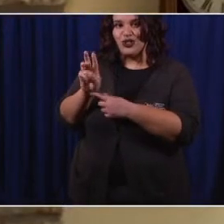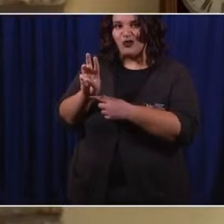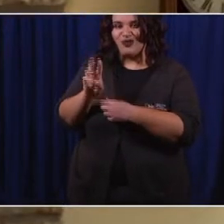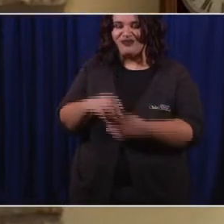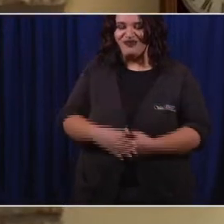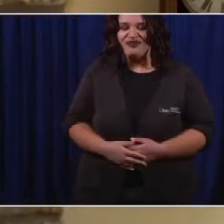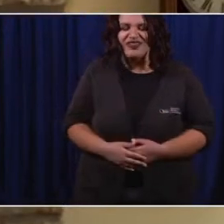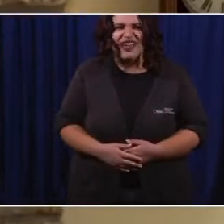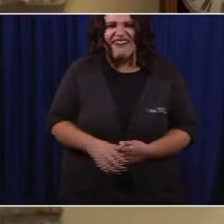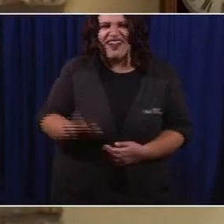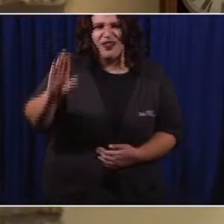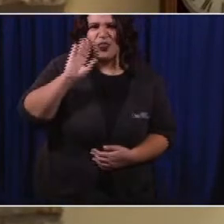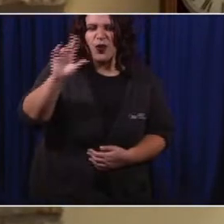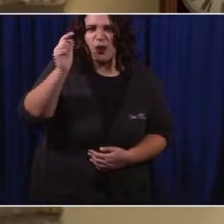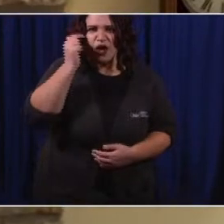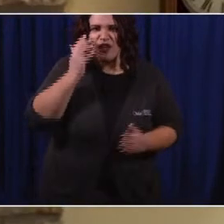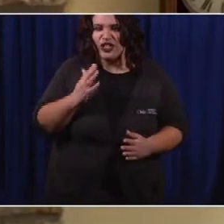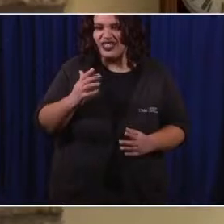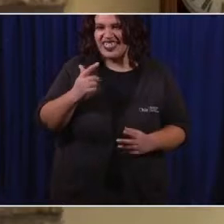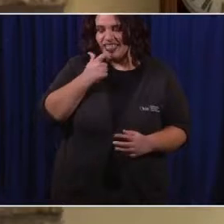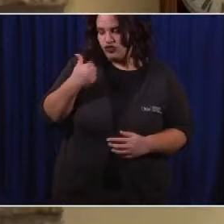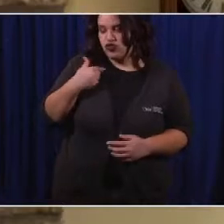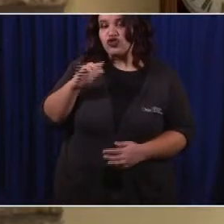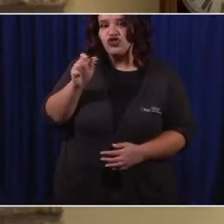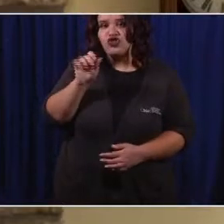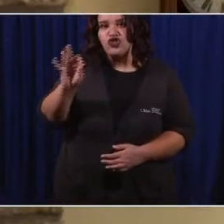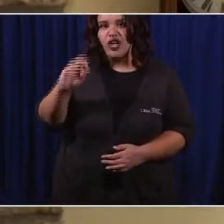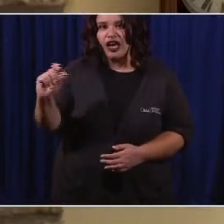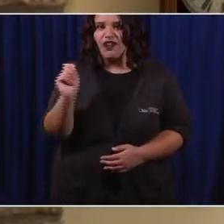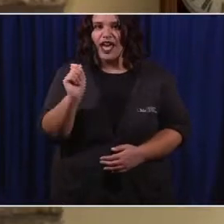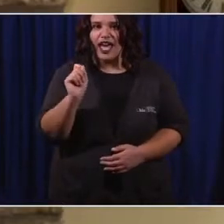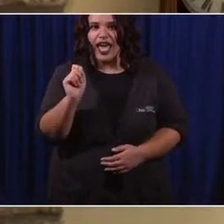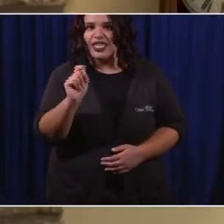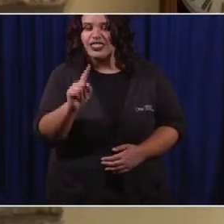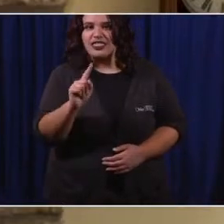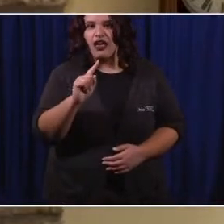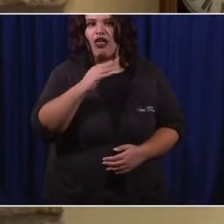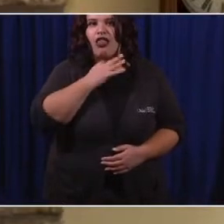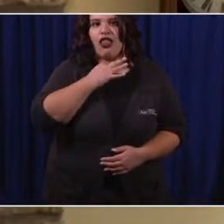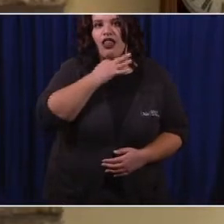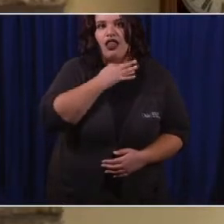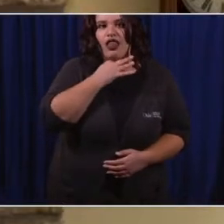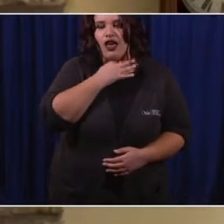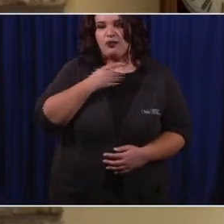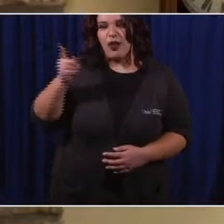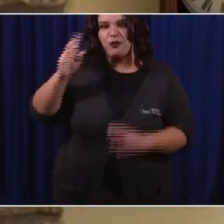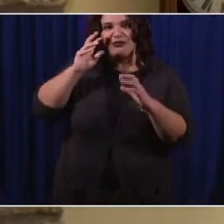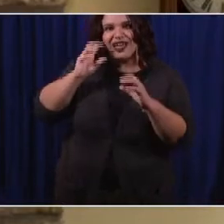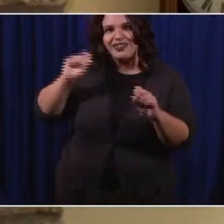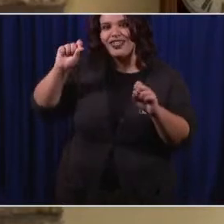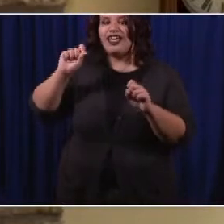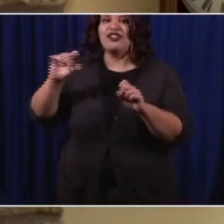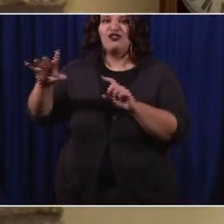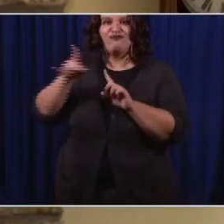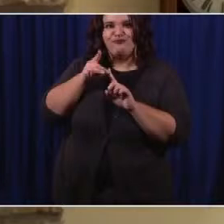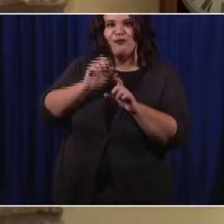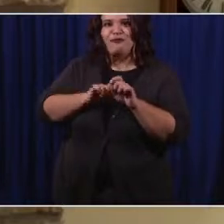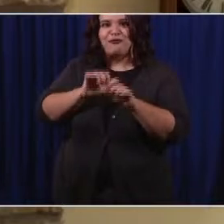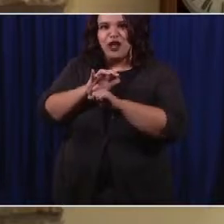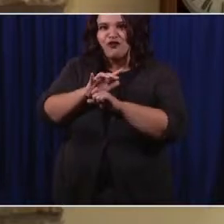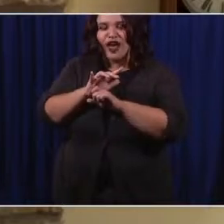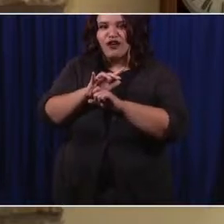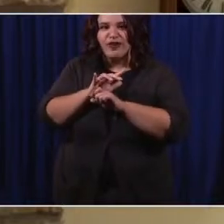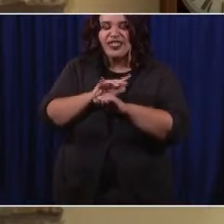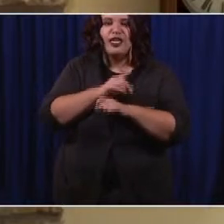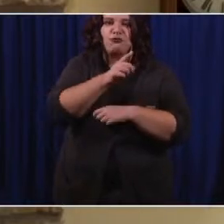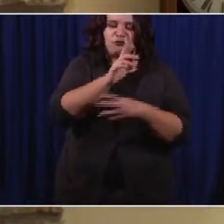on sort of Jeff's question and the idea of learning lessons from the president's diagnosis, and I think you might have said